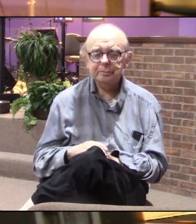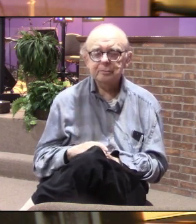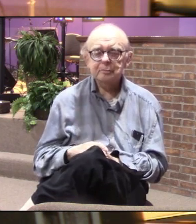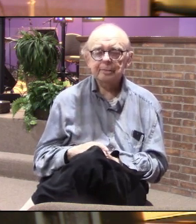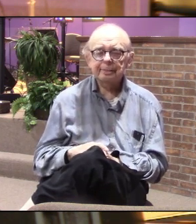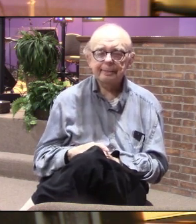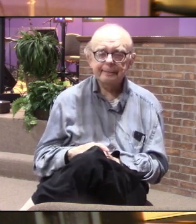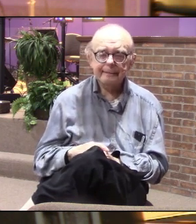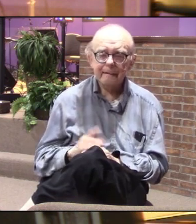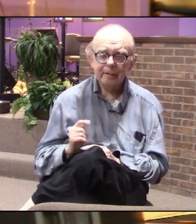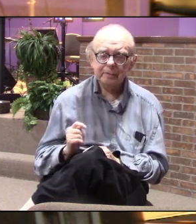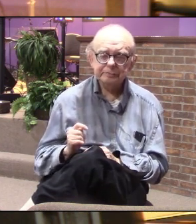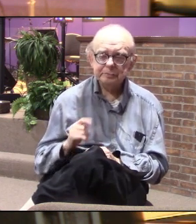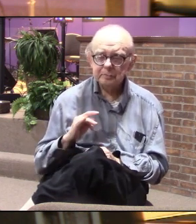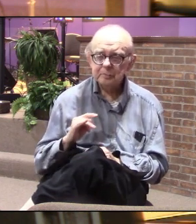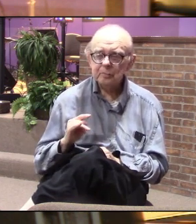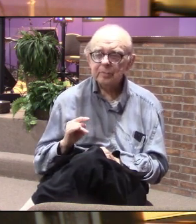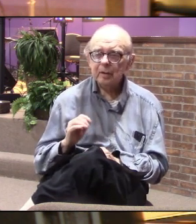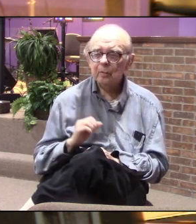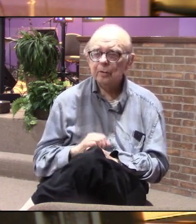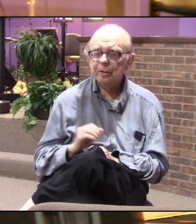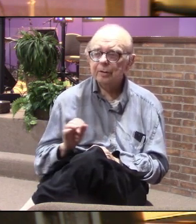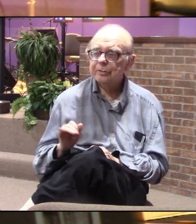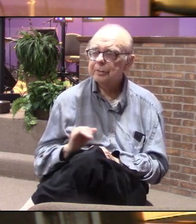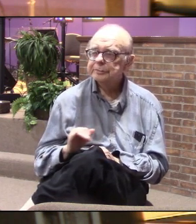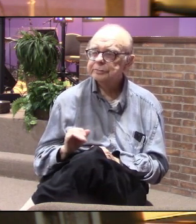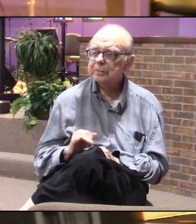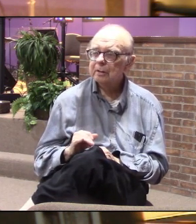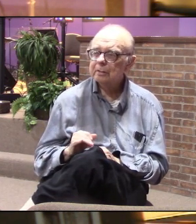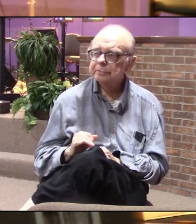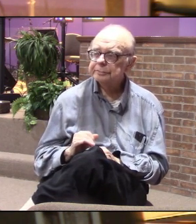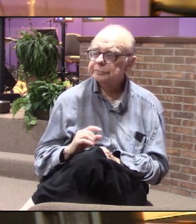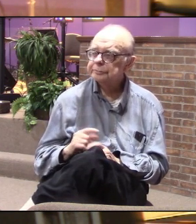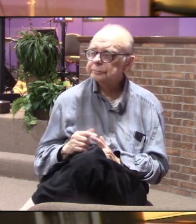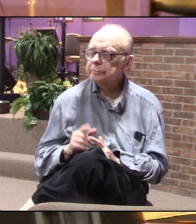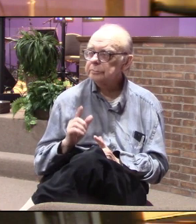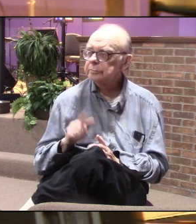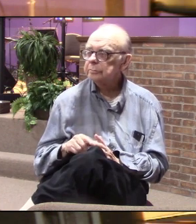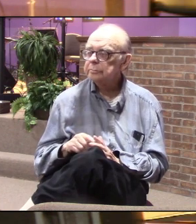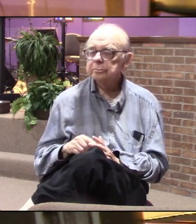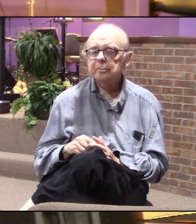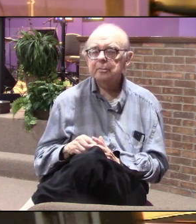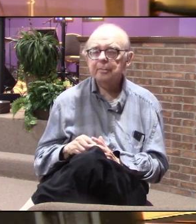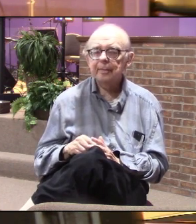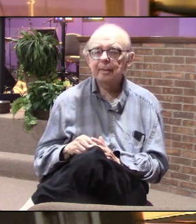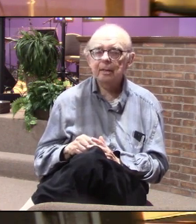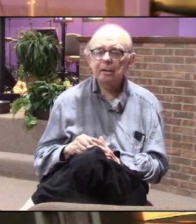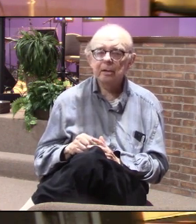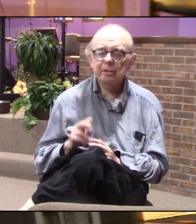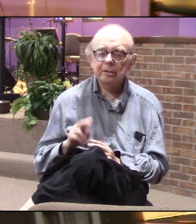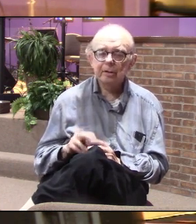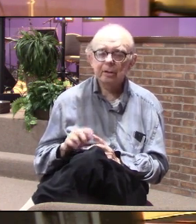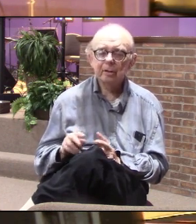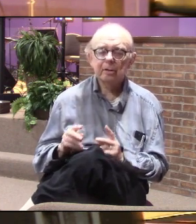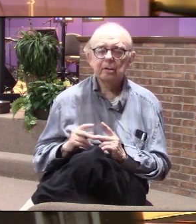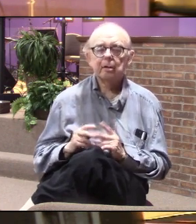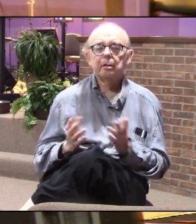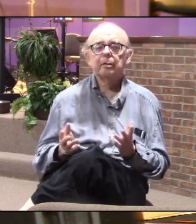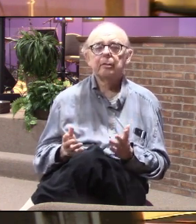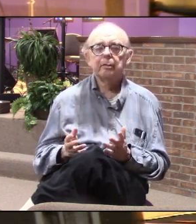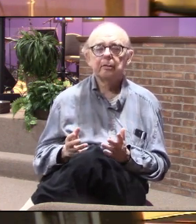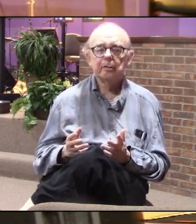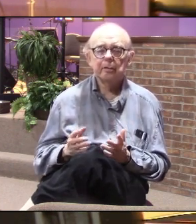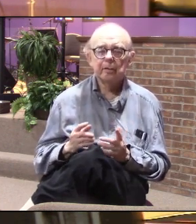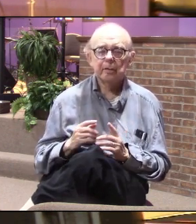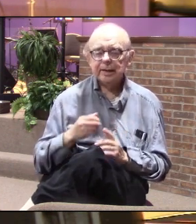And we tried it with our kids, and it worked well, too. And then later on, we let them sit somewhere else. They earned that. But look